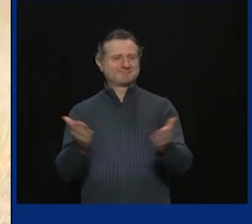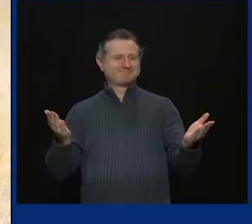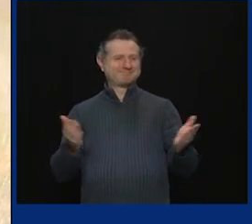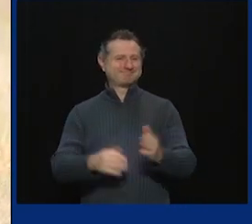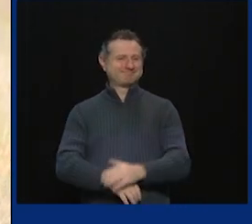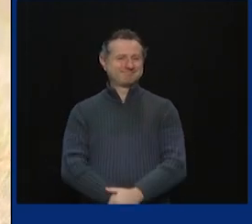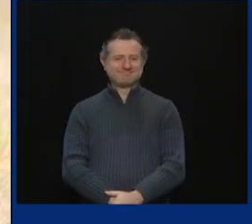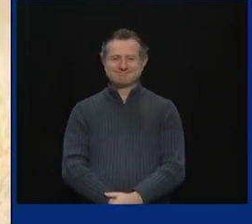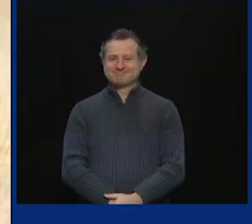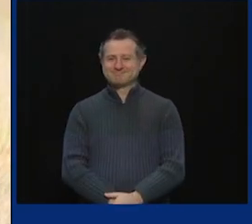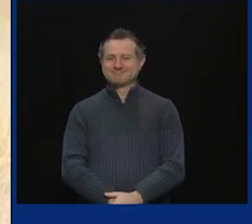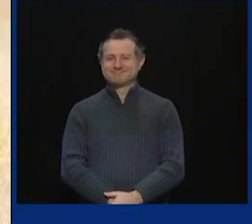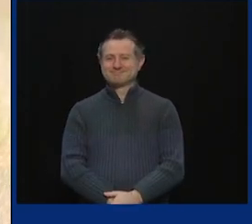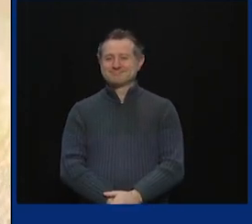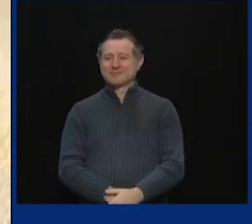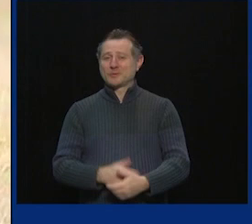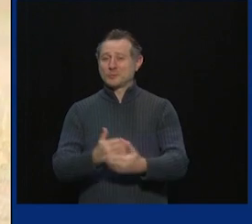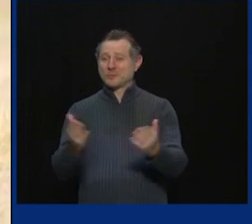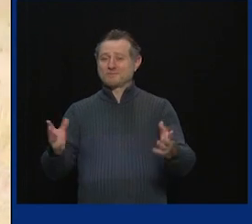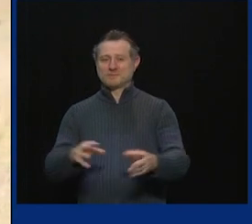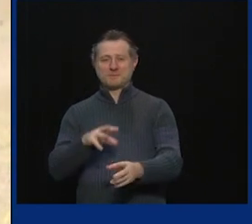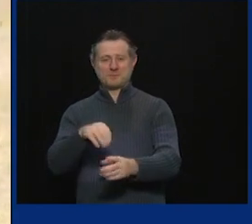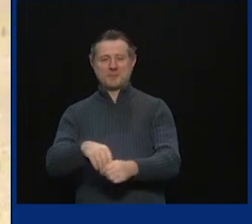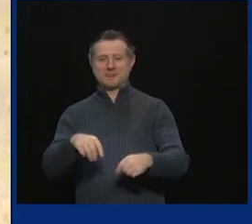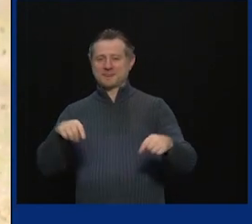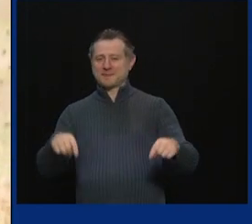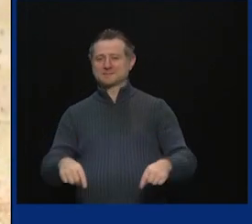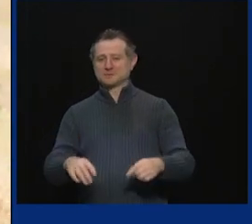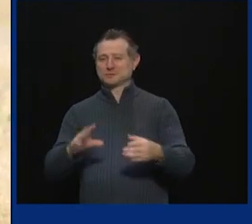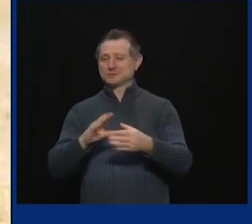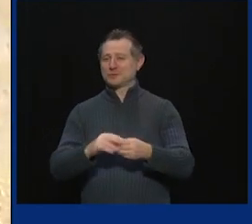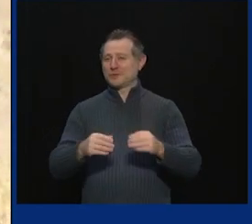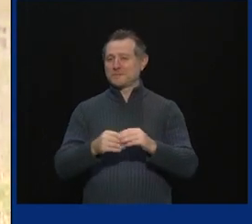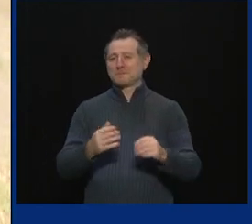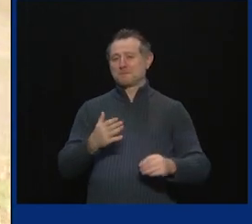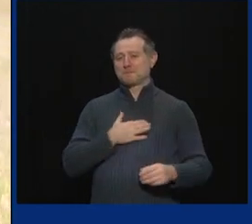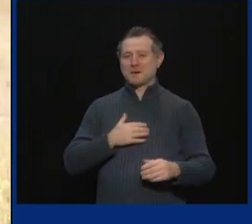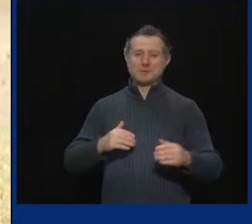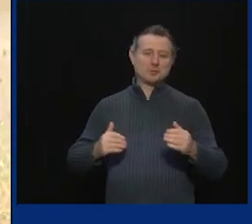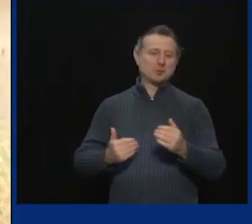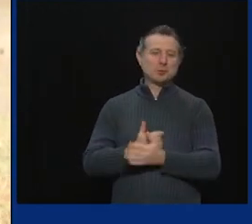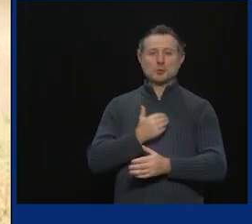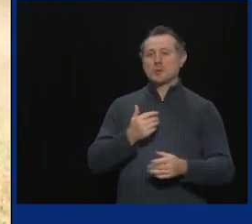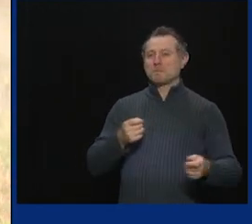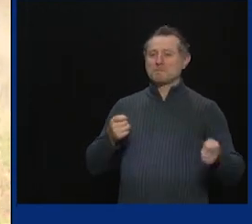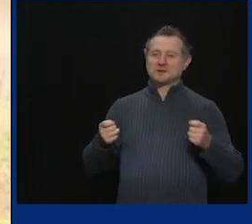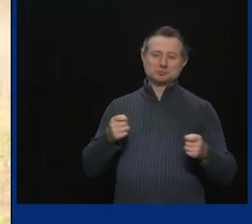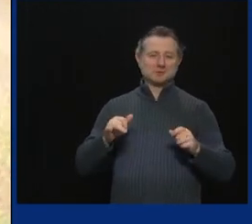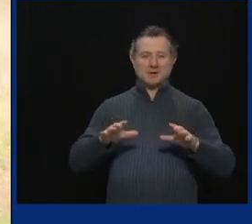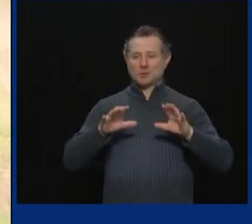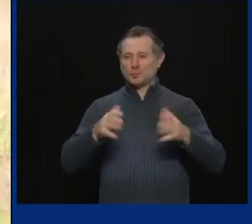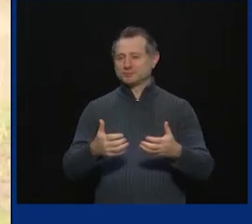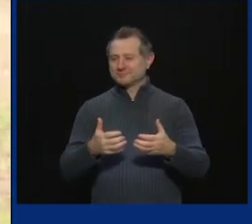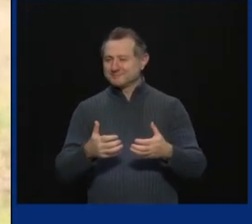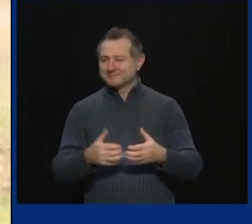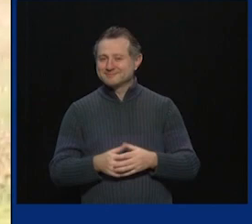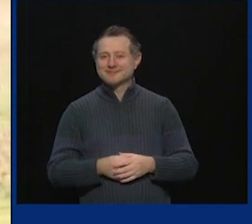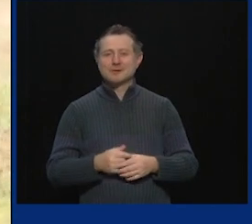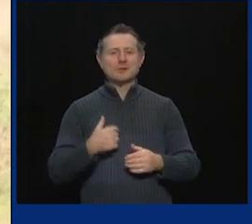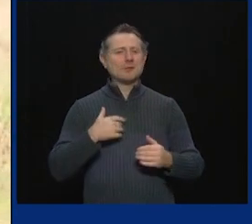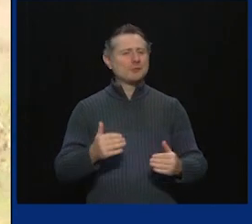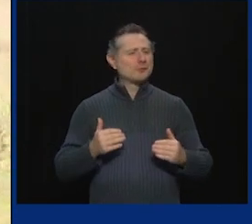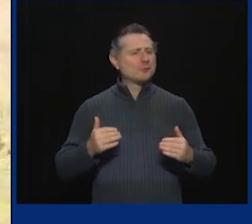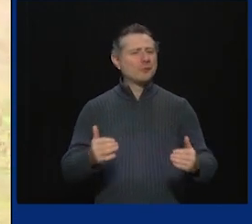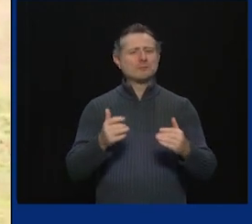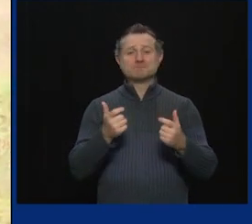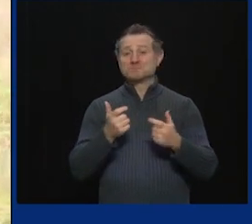You are part of the story of my new administration where we are going big or we're going home. And that means with respect